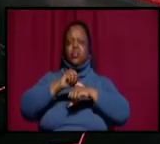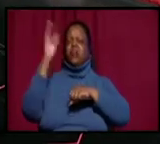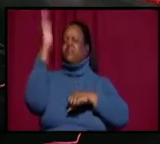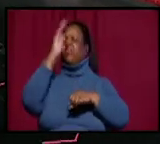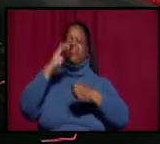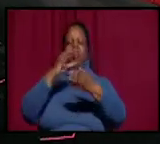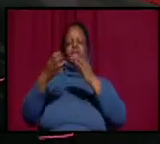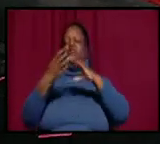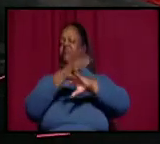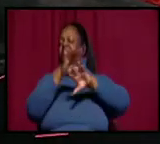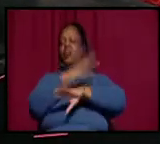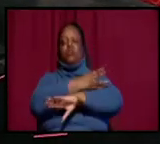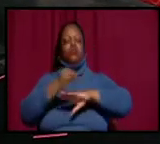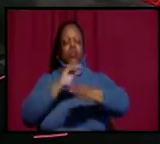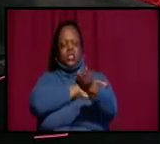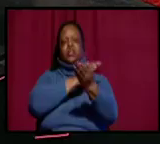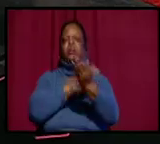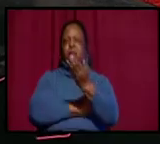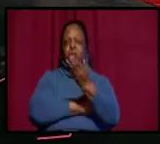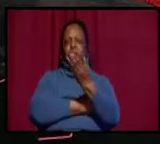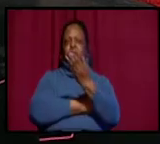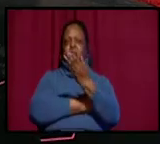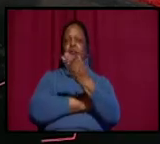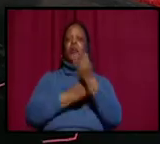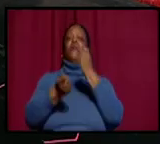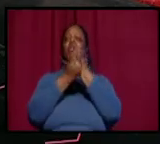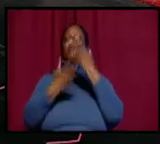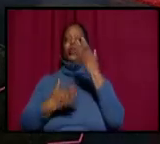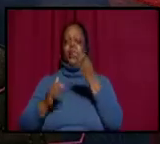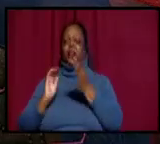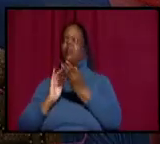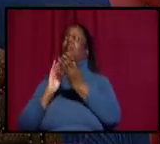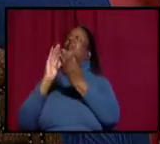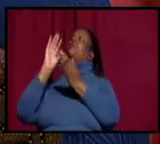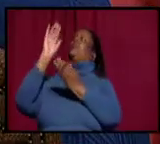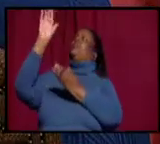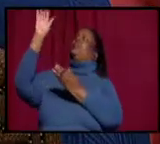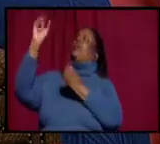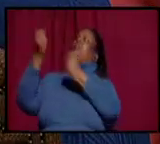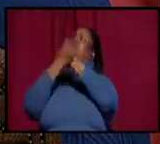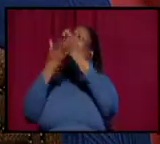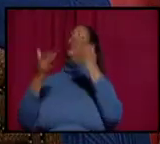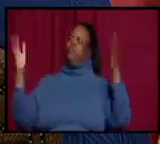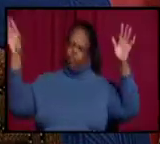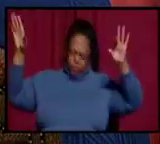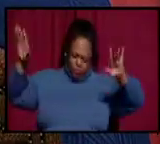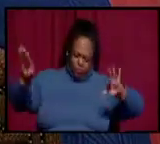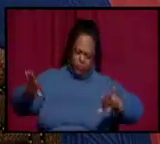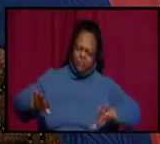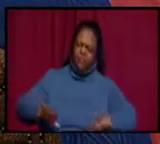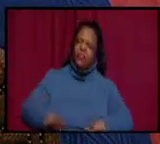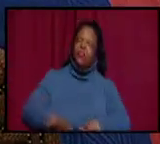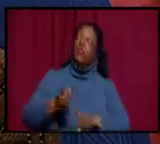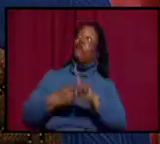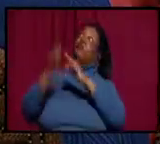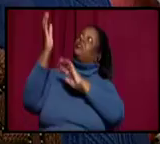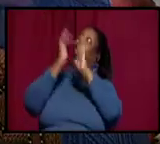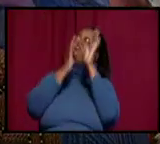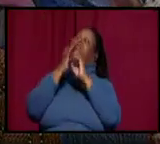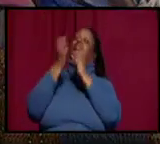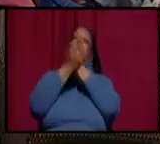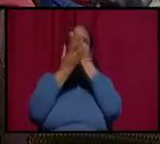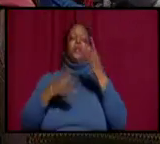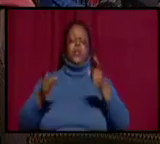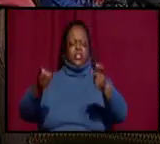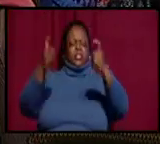never loses its power, the blood that reaches to the highest mountain, the blood that flows to the lowest valley, the blood